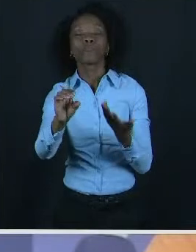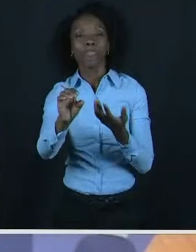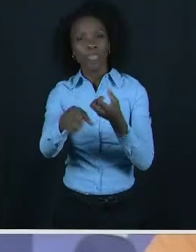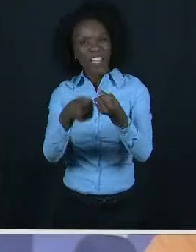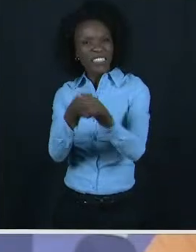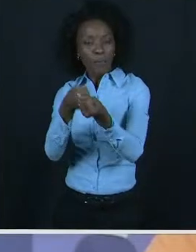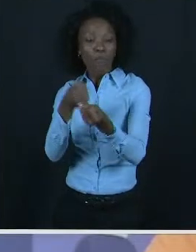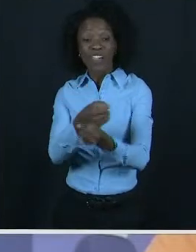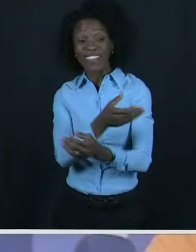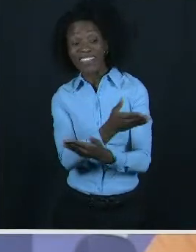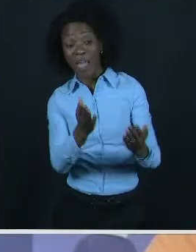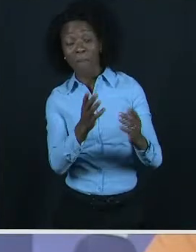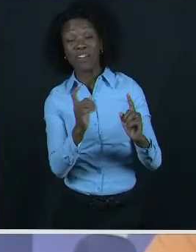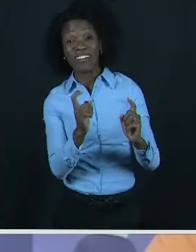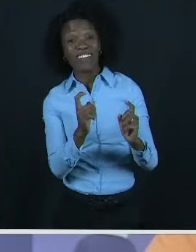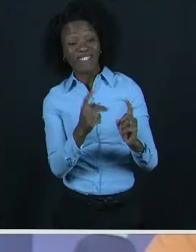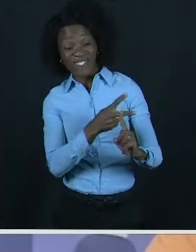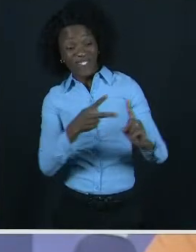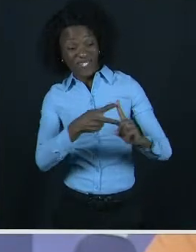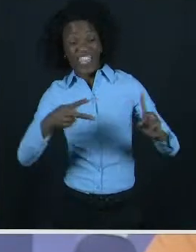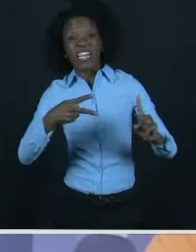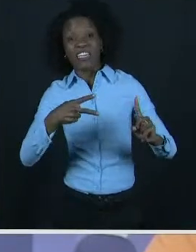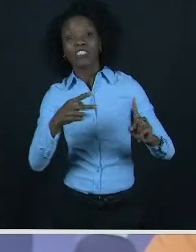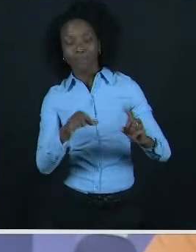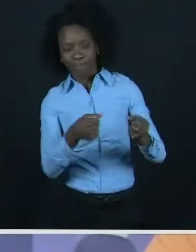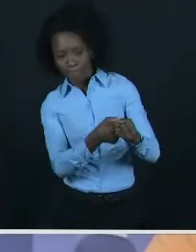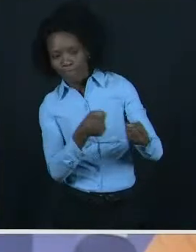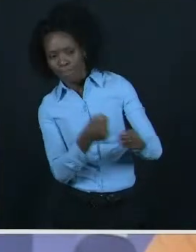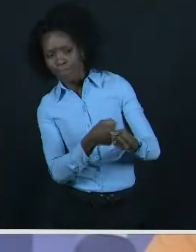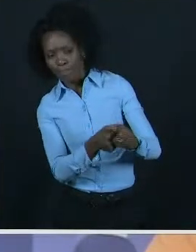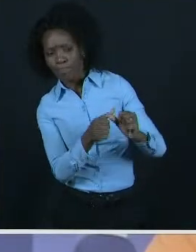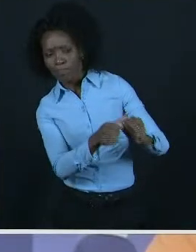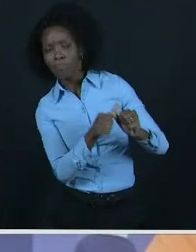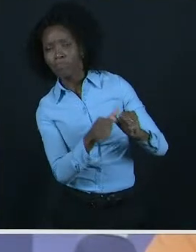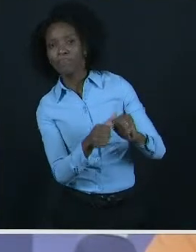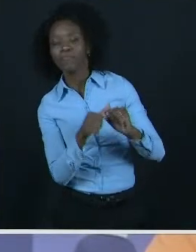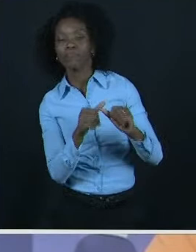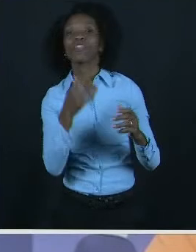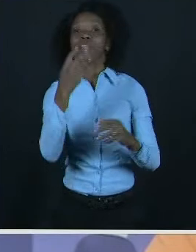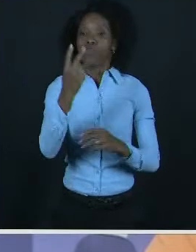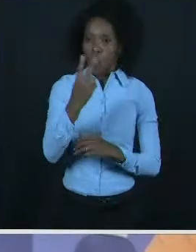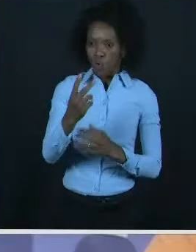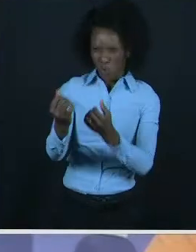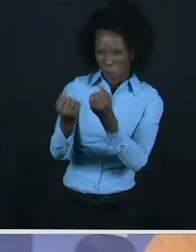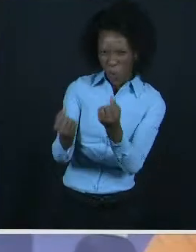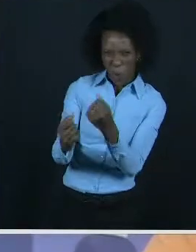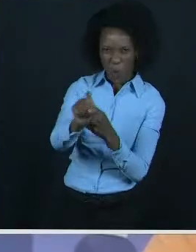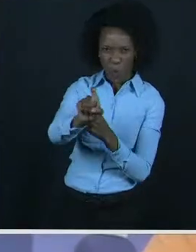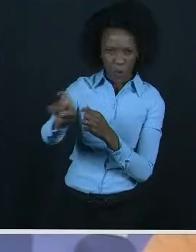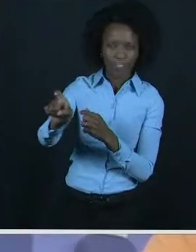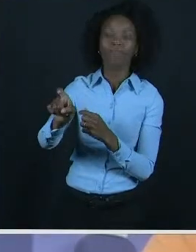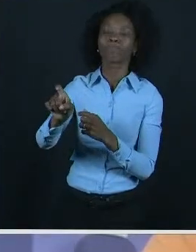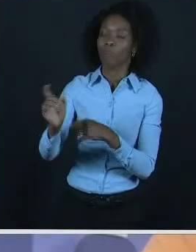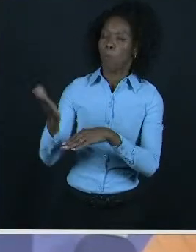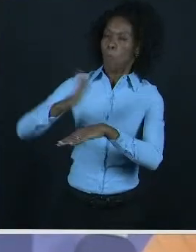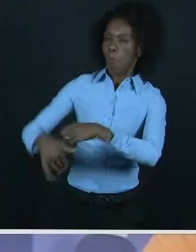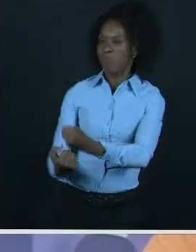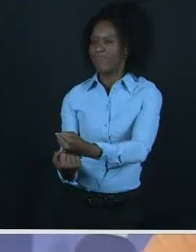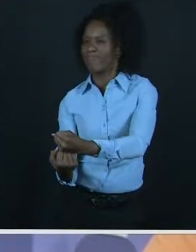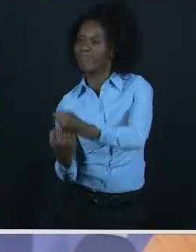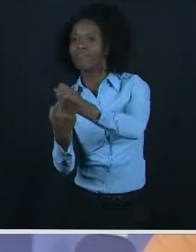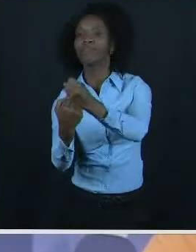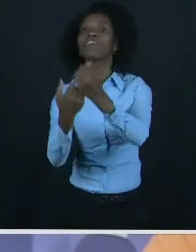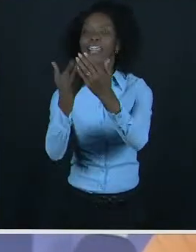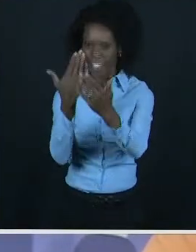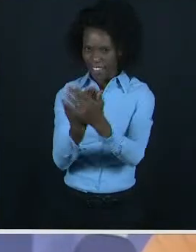to survivors, strengthening the response of the criminal justice system, and undertaking